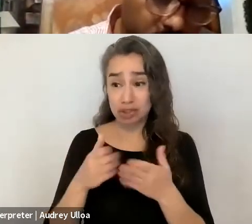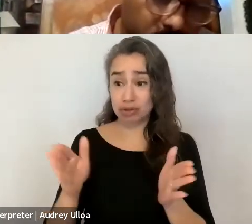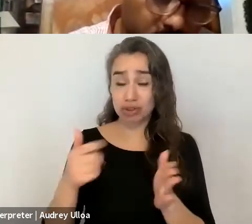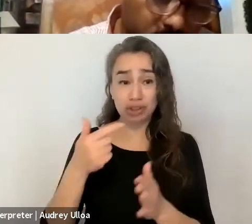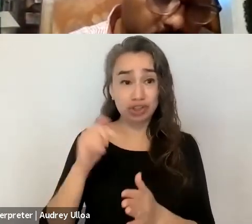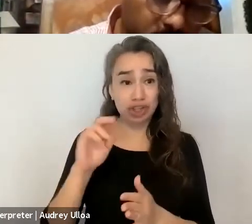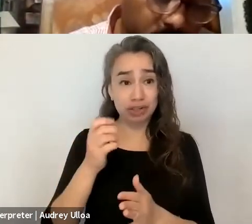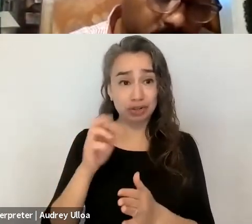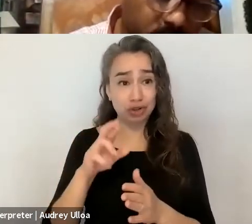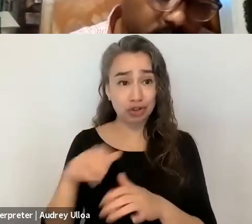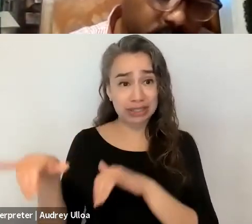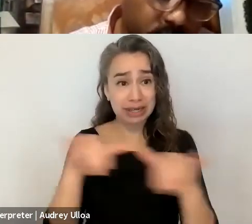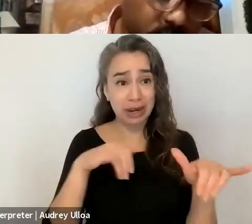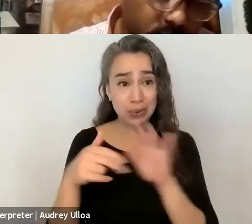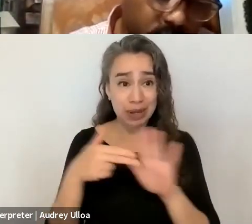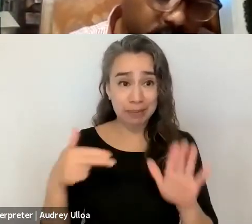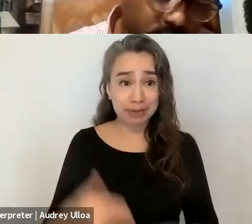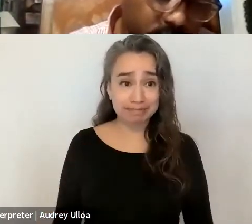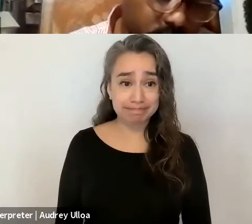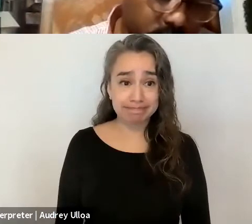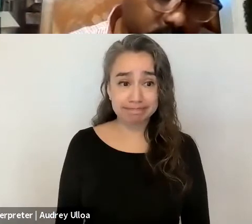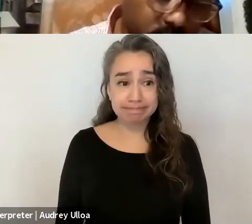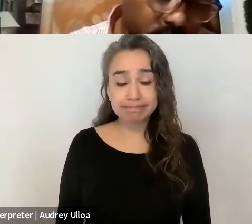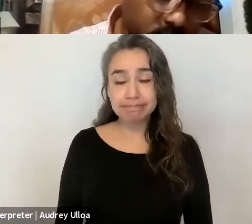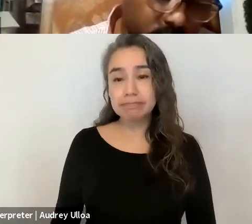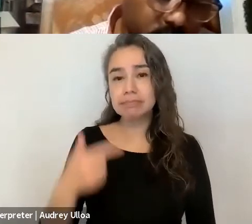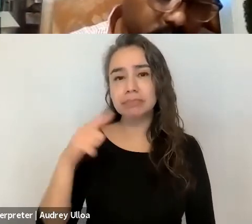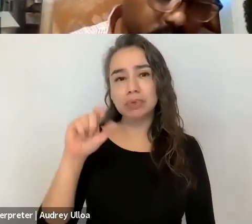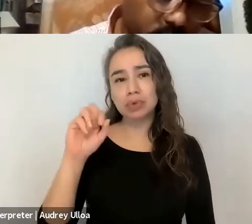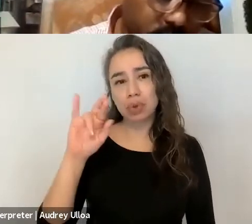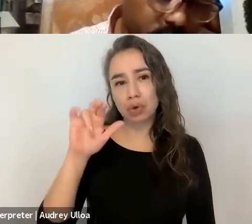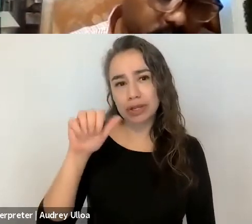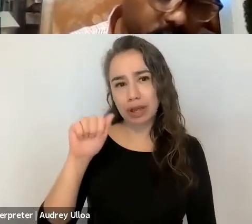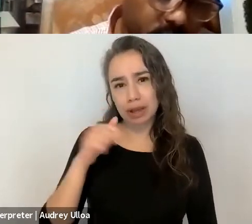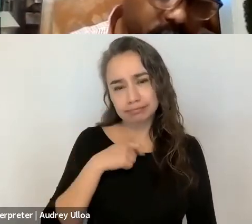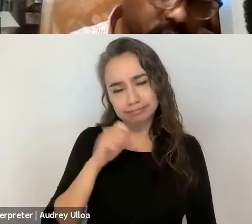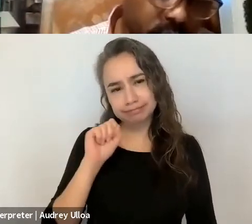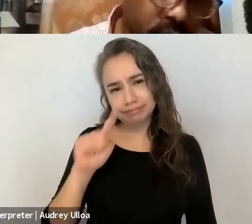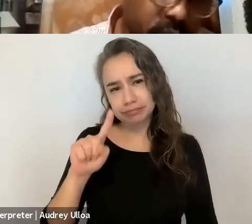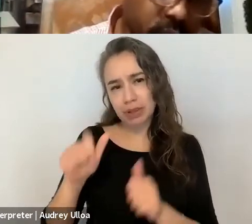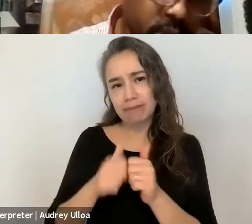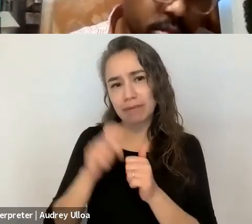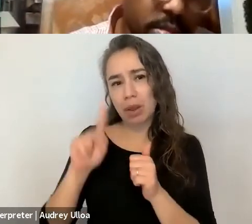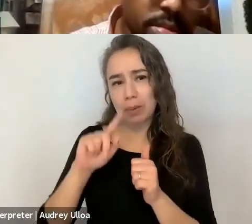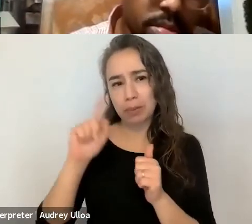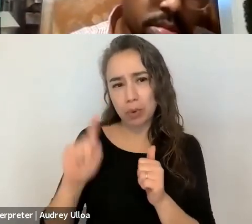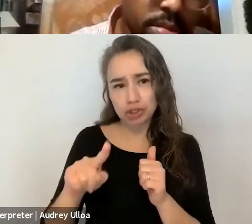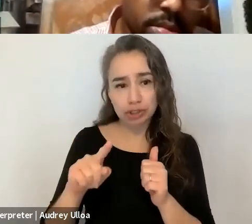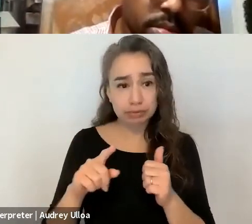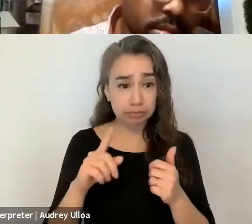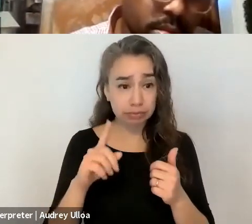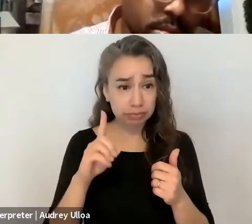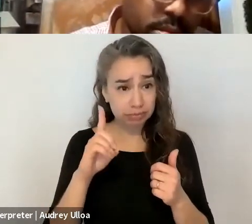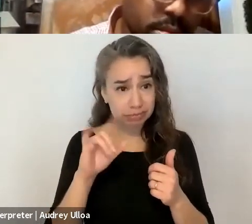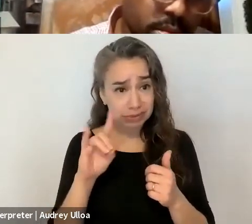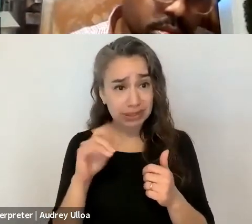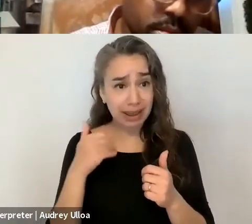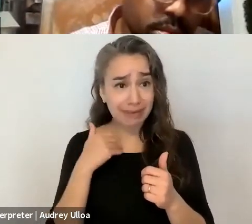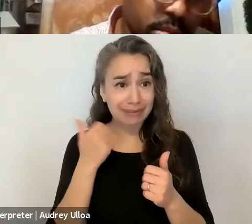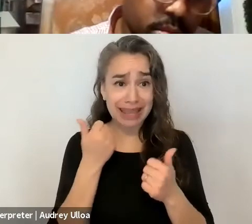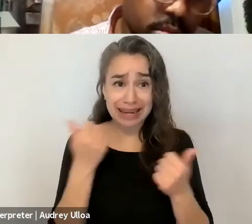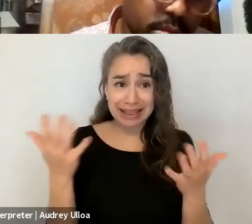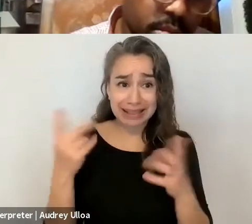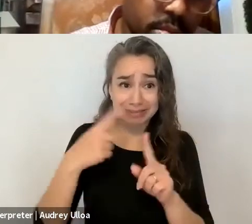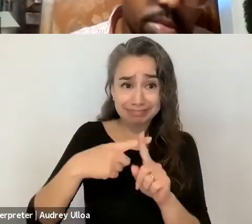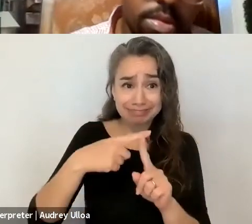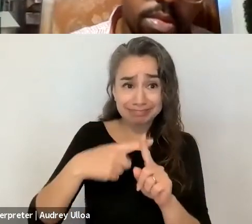So Laura, before anyone else jumps in, I'd like to ask you just a follow-up question. So was there a silver lining that came out of that? I mean, I heard